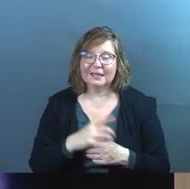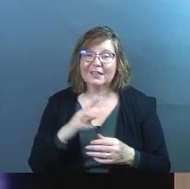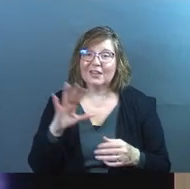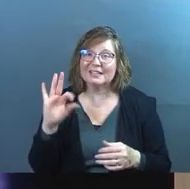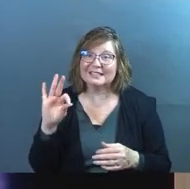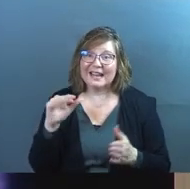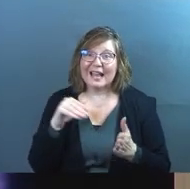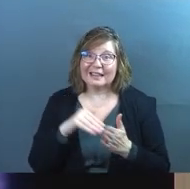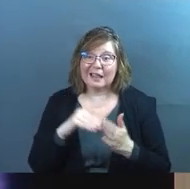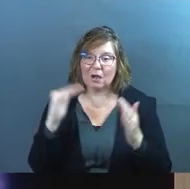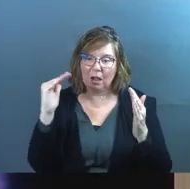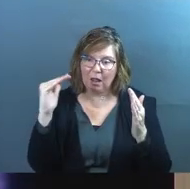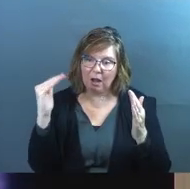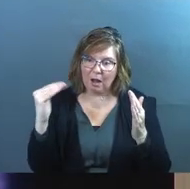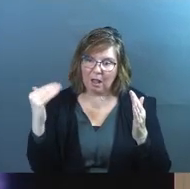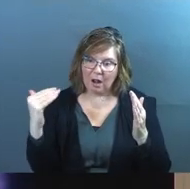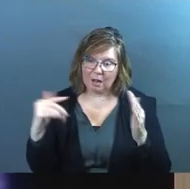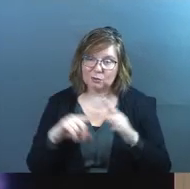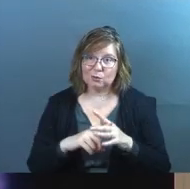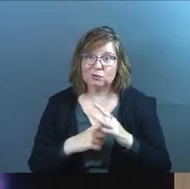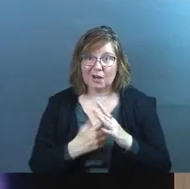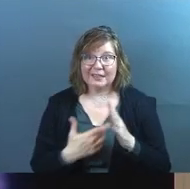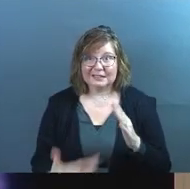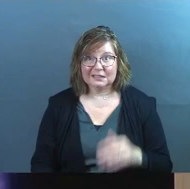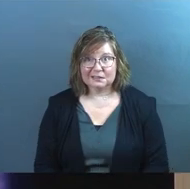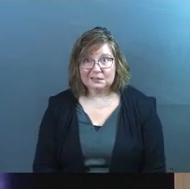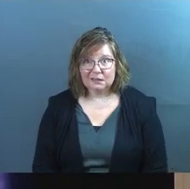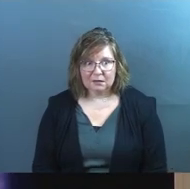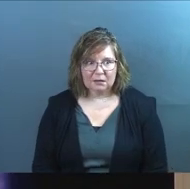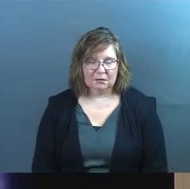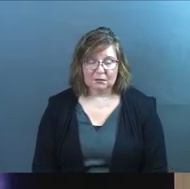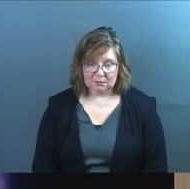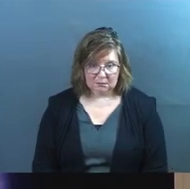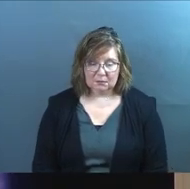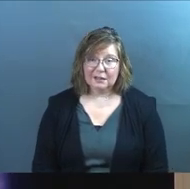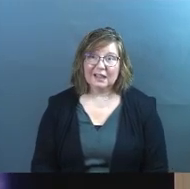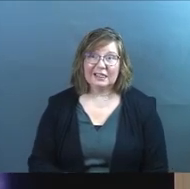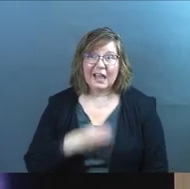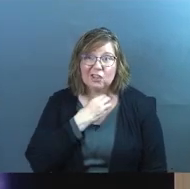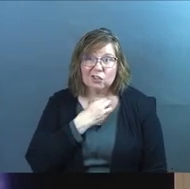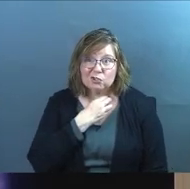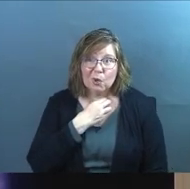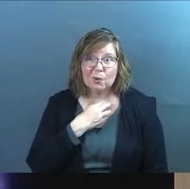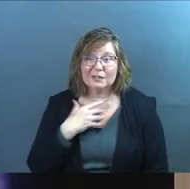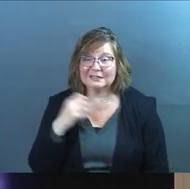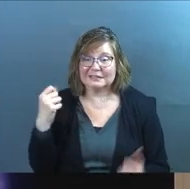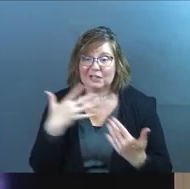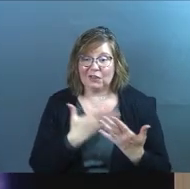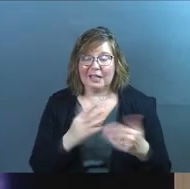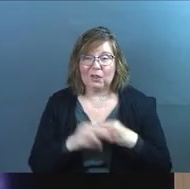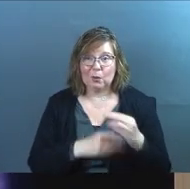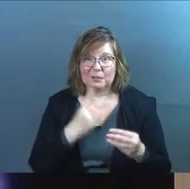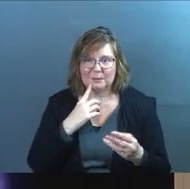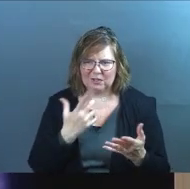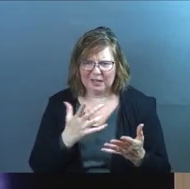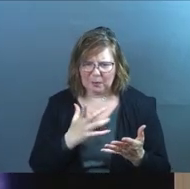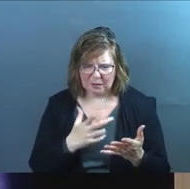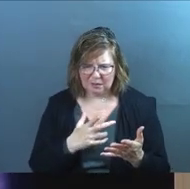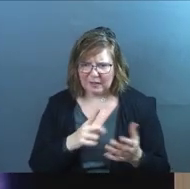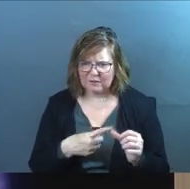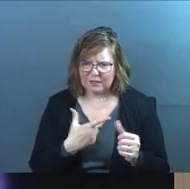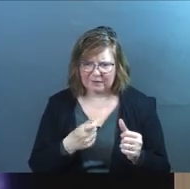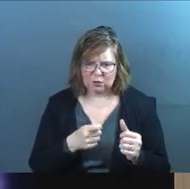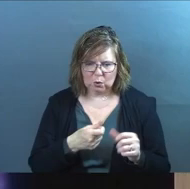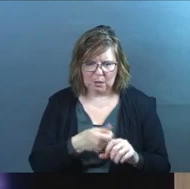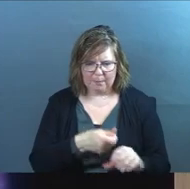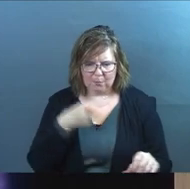there's 9,000 steps to start these things, okay? Like, the choke is the scariest thing in the world to me. You're like, it's like, all right, first